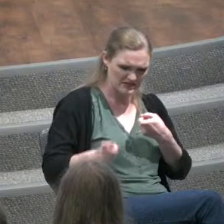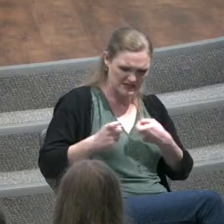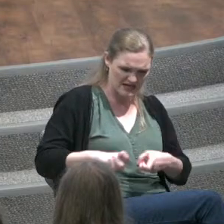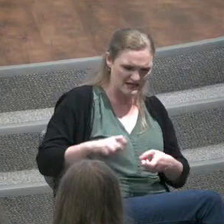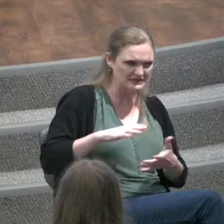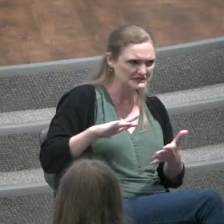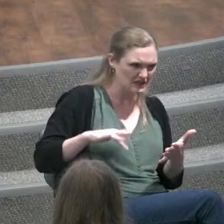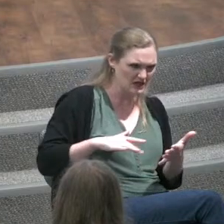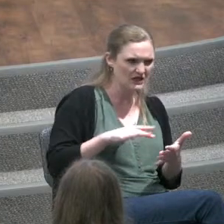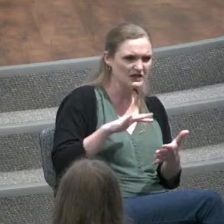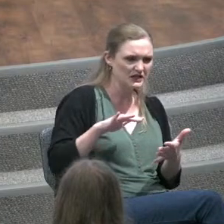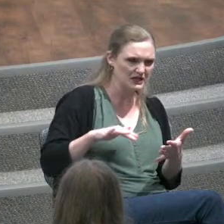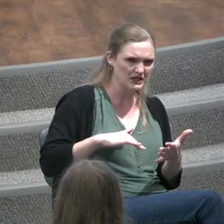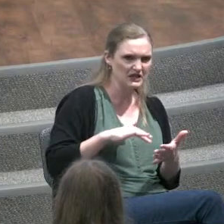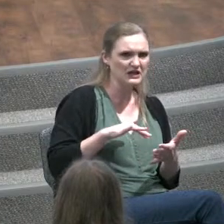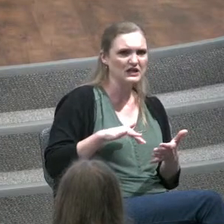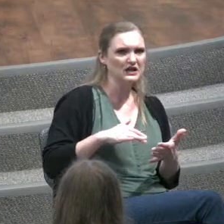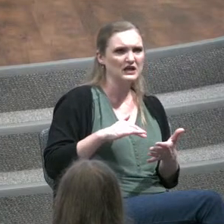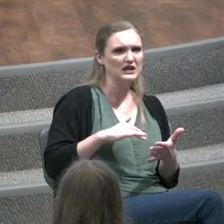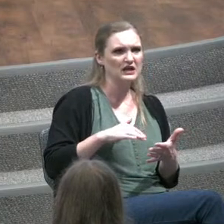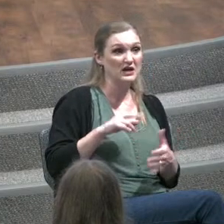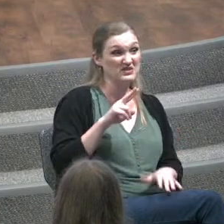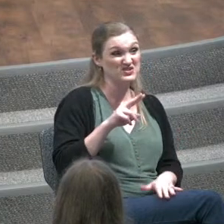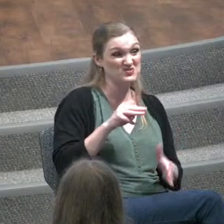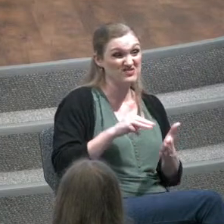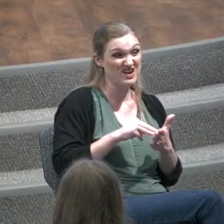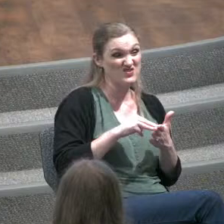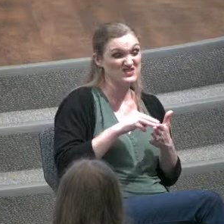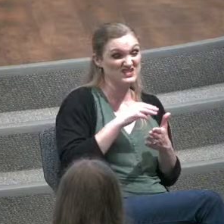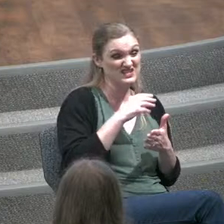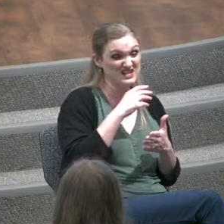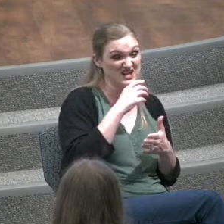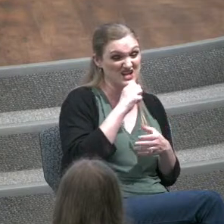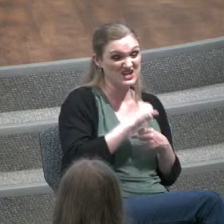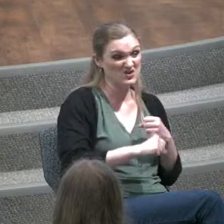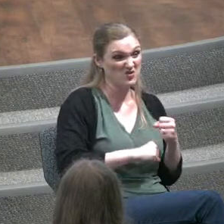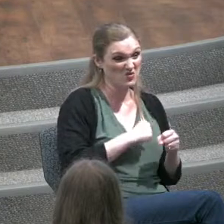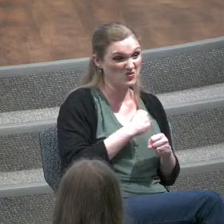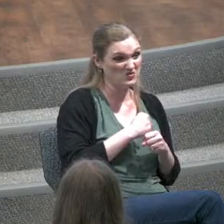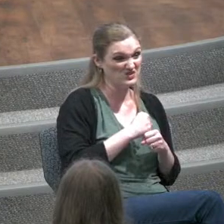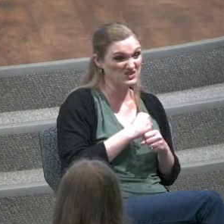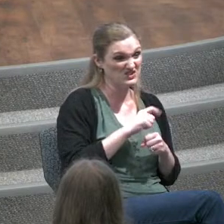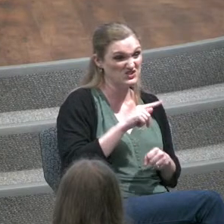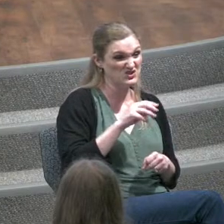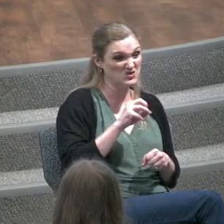excavated. It's, as you might expect, a 2,000-year-old tomb. I mean, it's not intact.